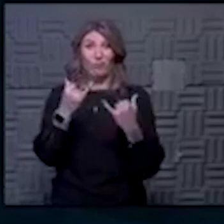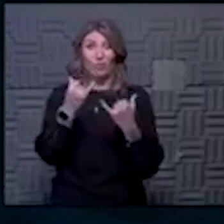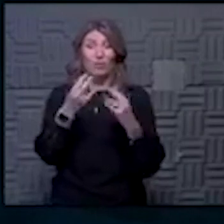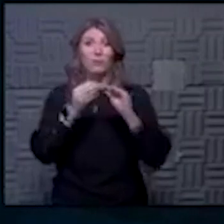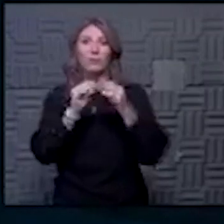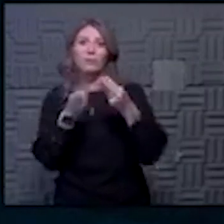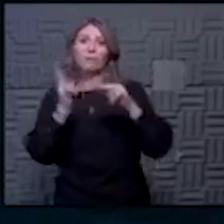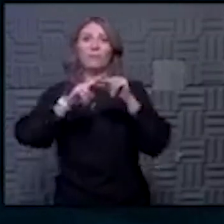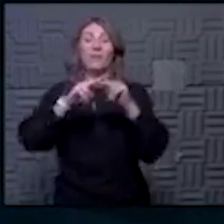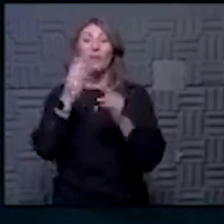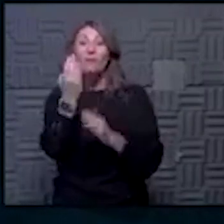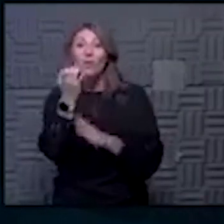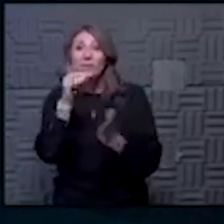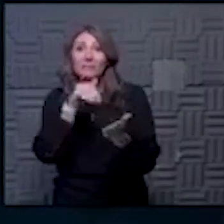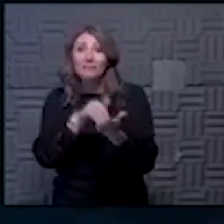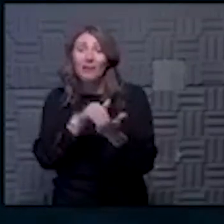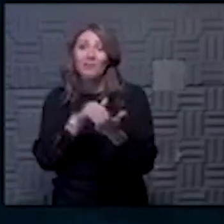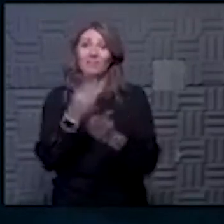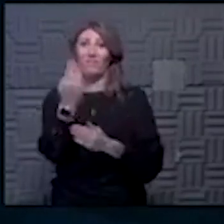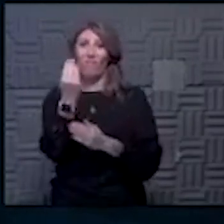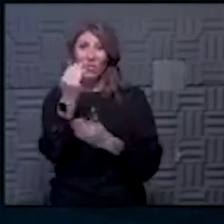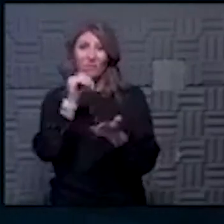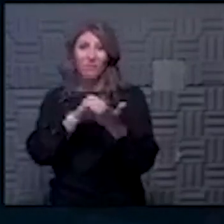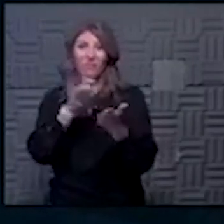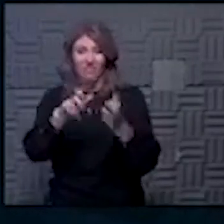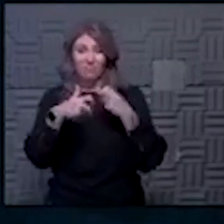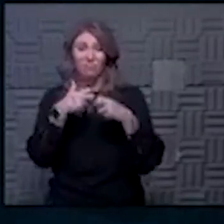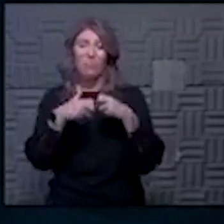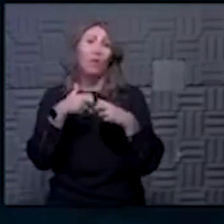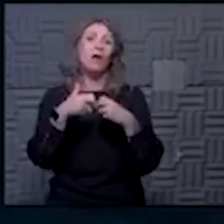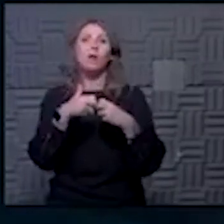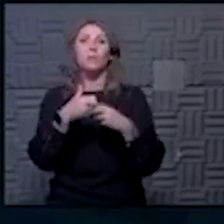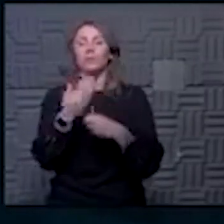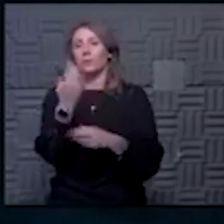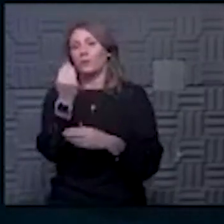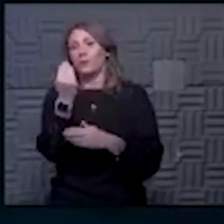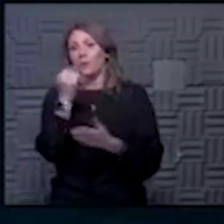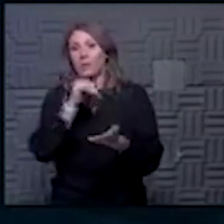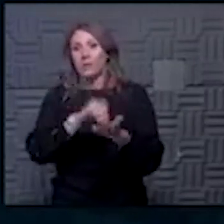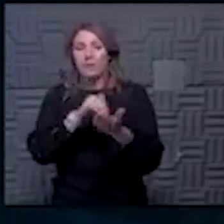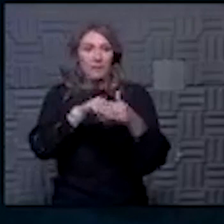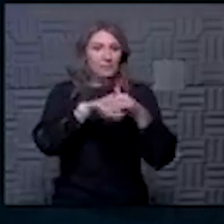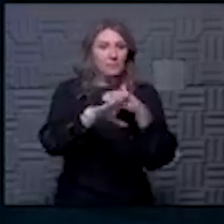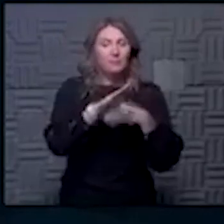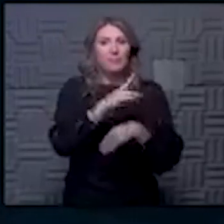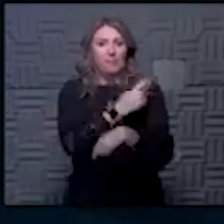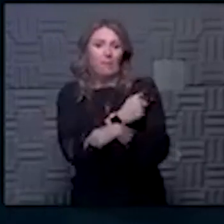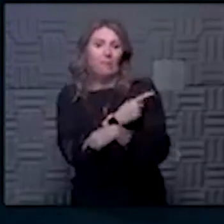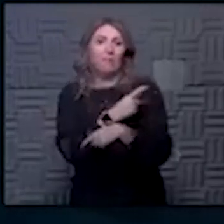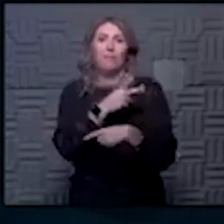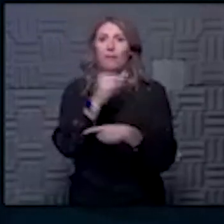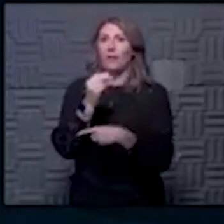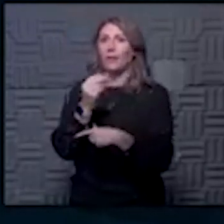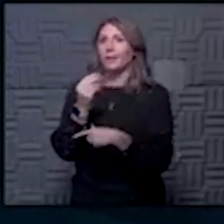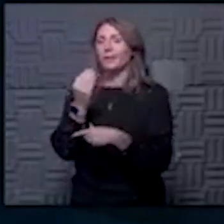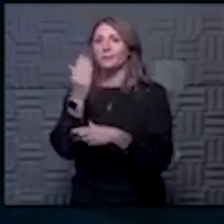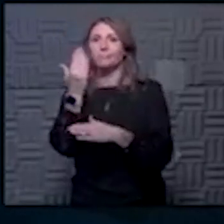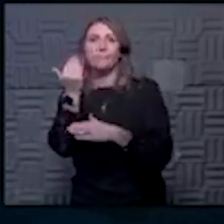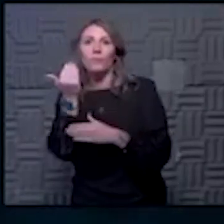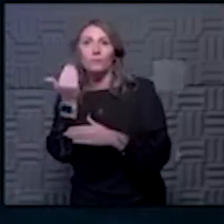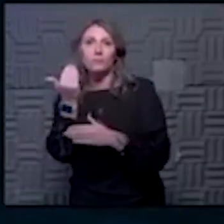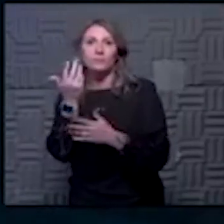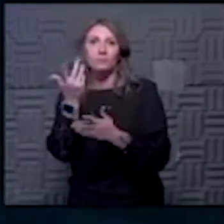up to 14,000. And that's the problem. And so they're getting about 1,400 in, or 1,700 in, and 1,400 or 1,700 out, because